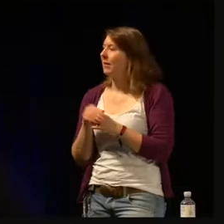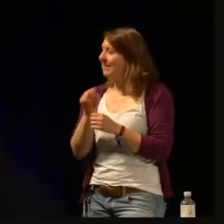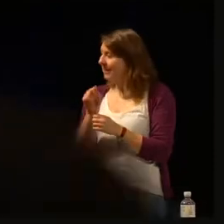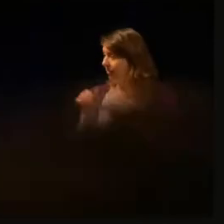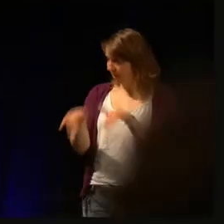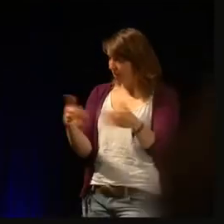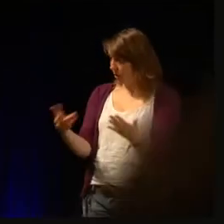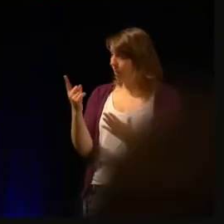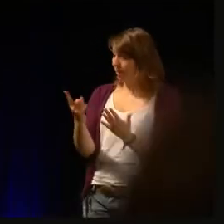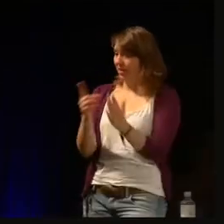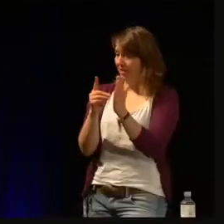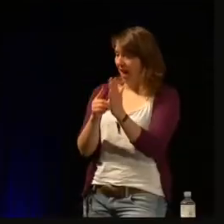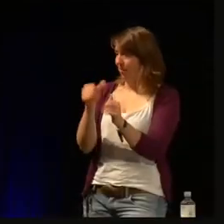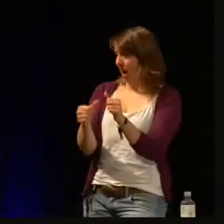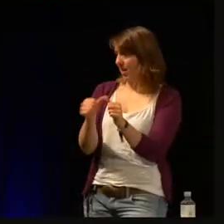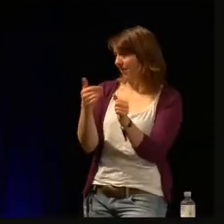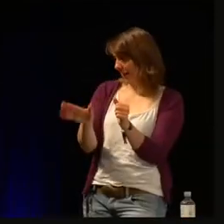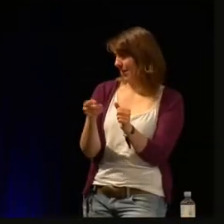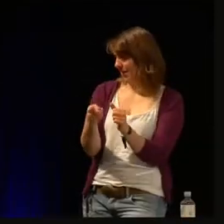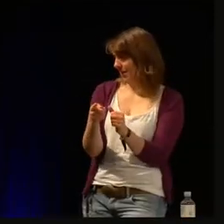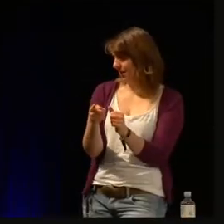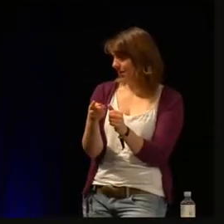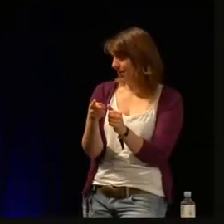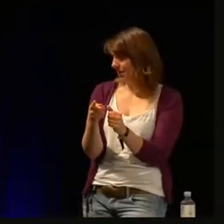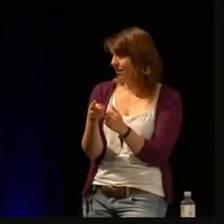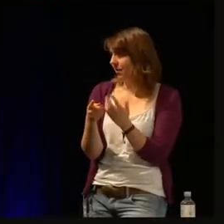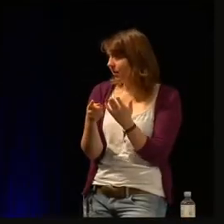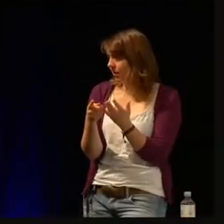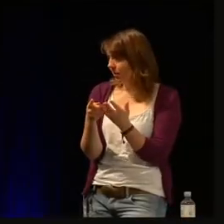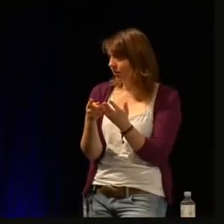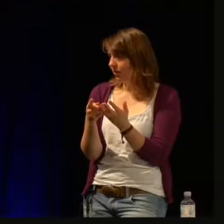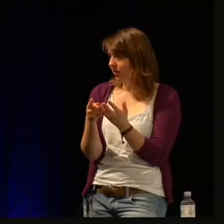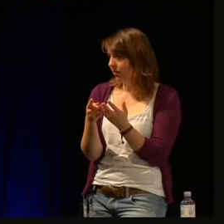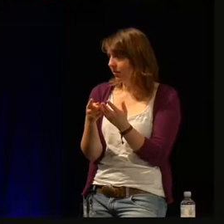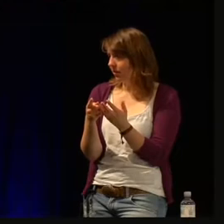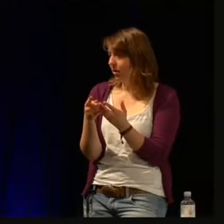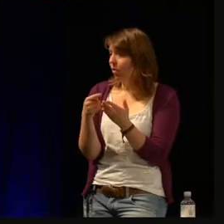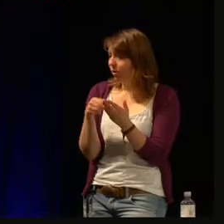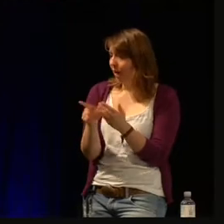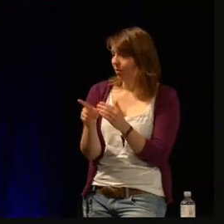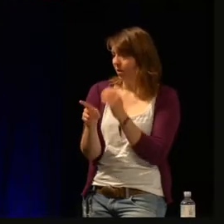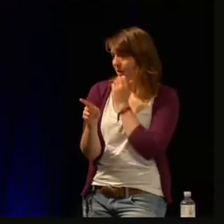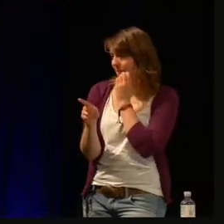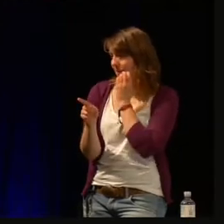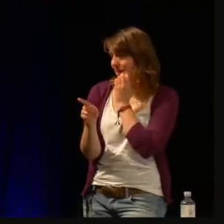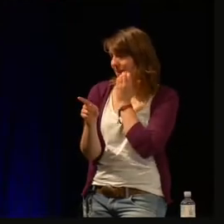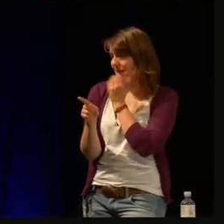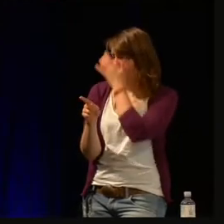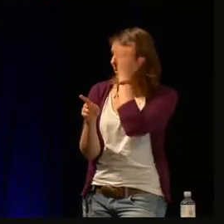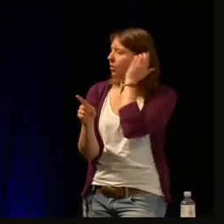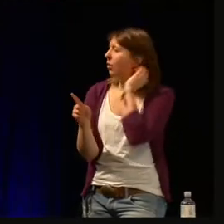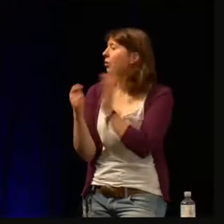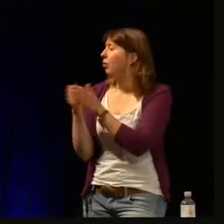about, you know, there must have been a wrong data point. And then how